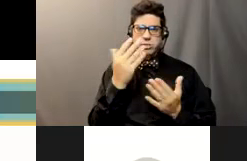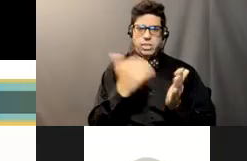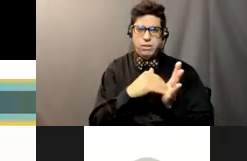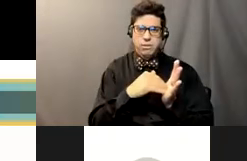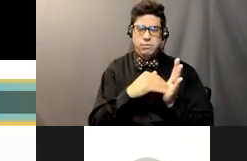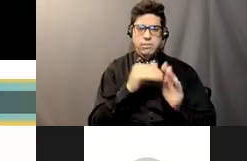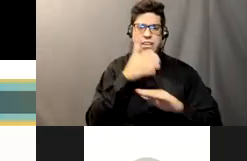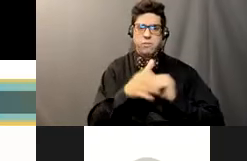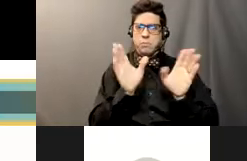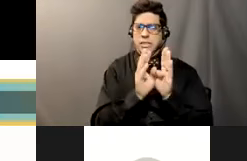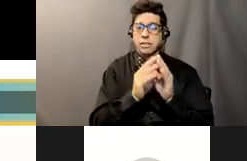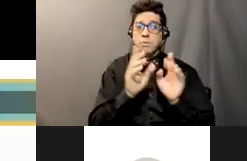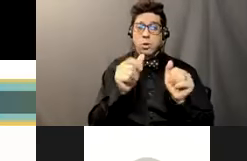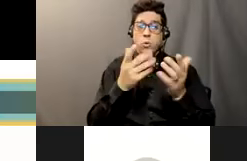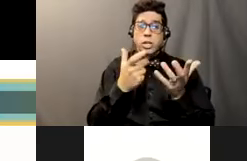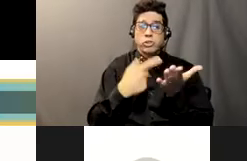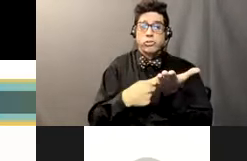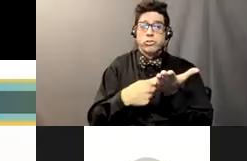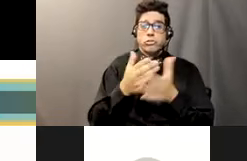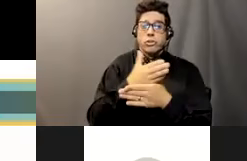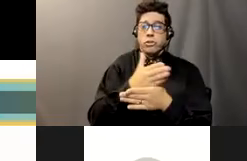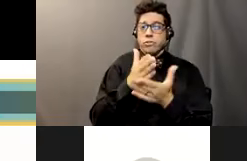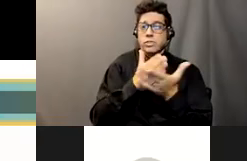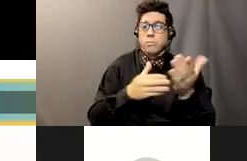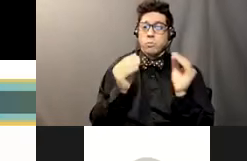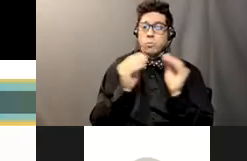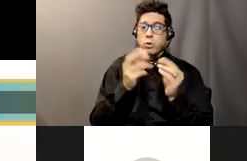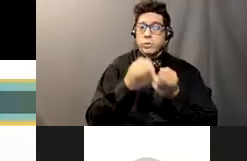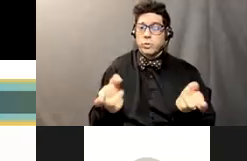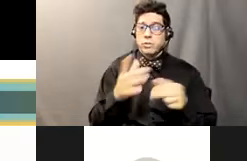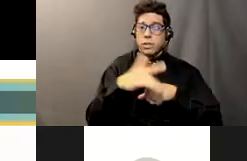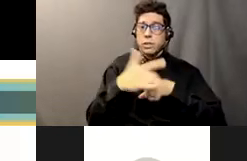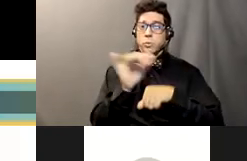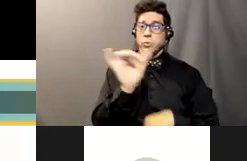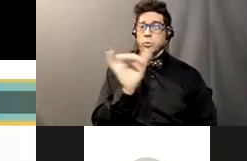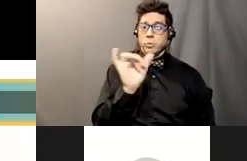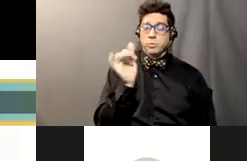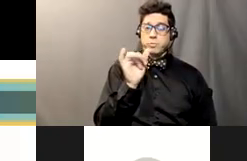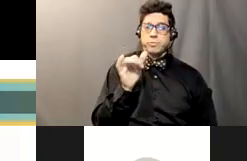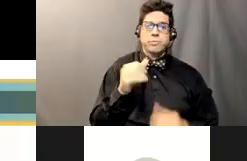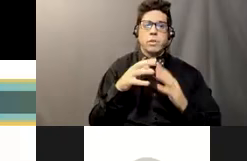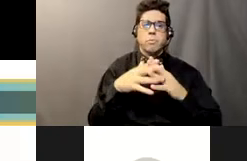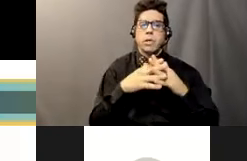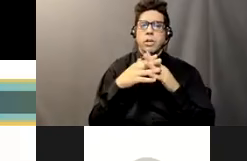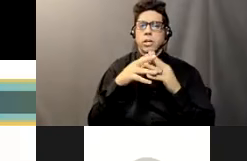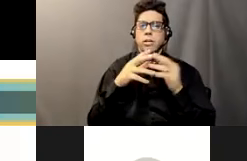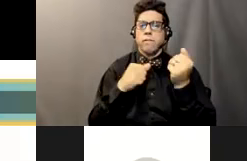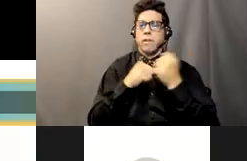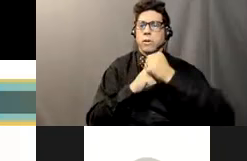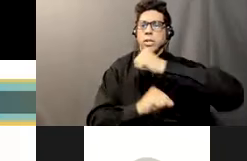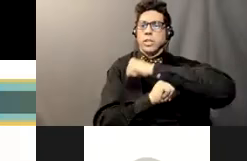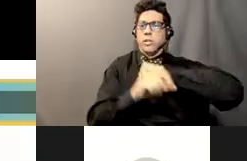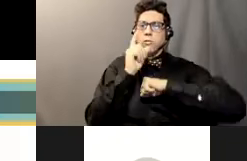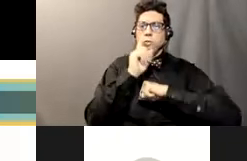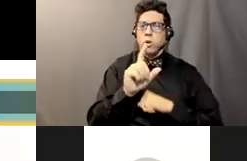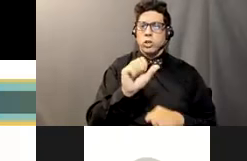after the meeting today, but we did want to share some additional resources with you as well that are available in our county. American Foundation for Suicide Prevention